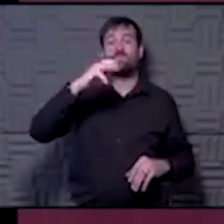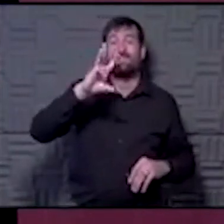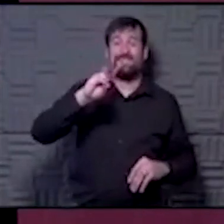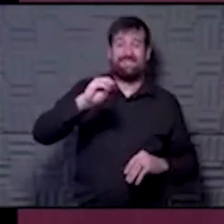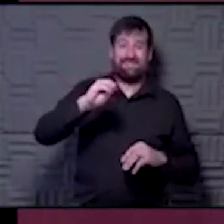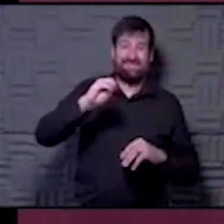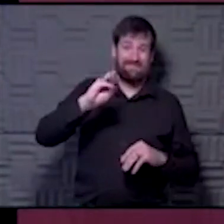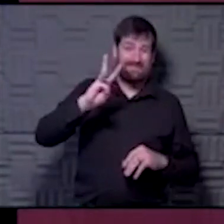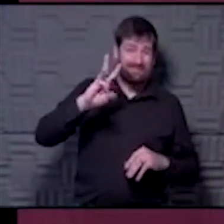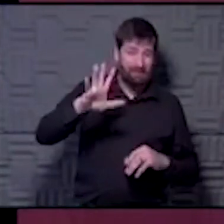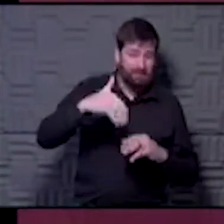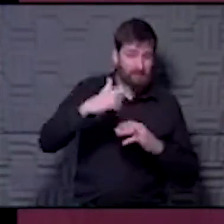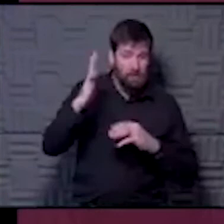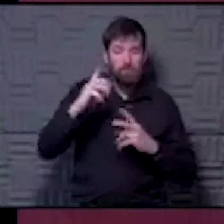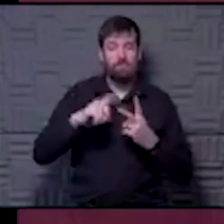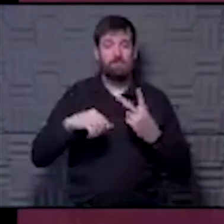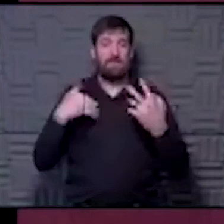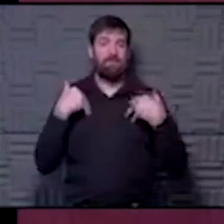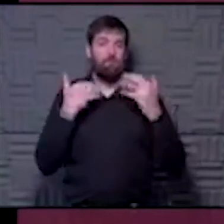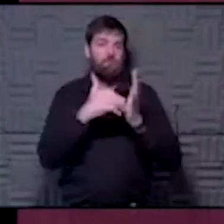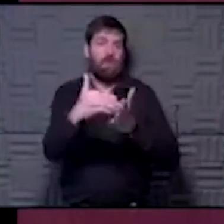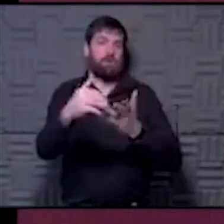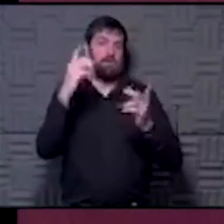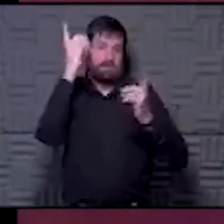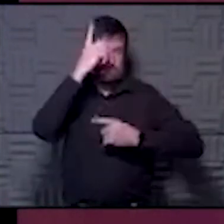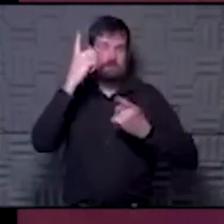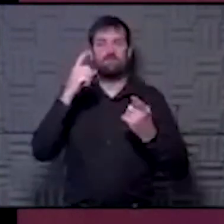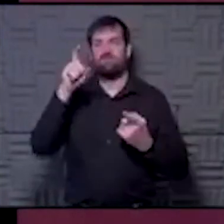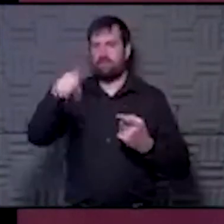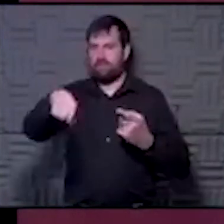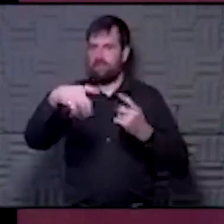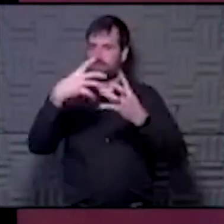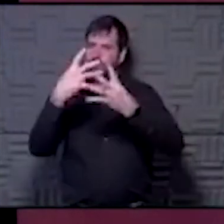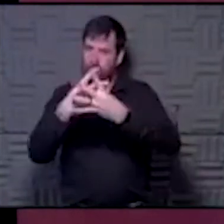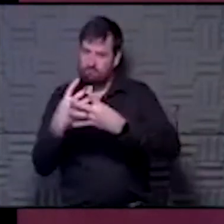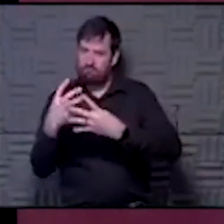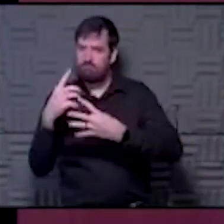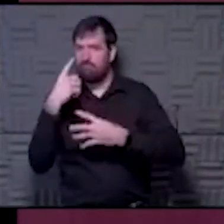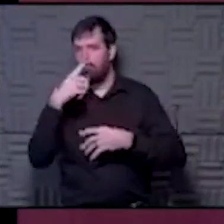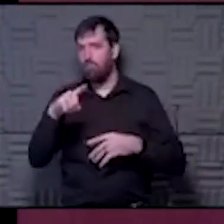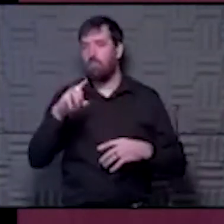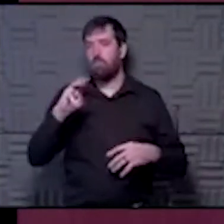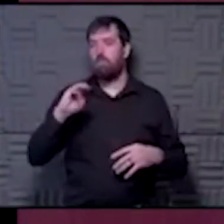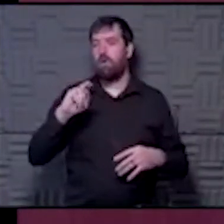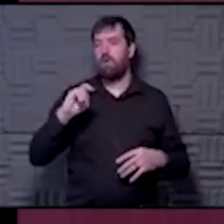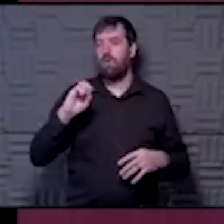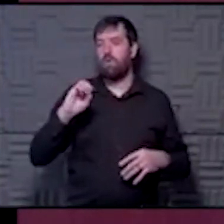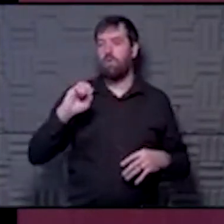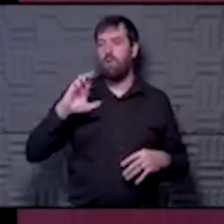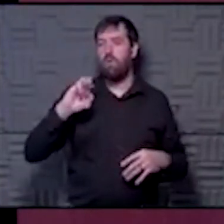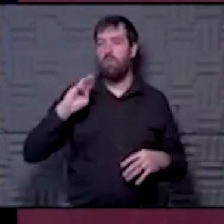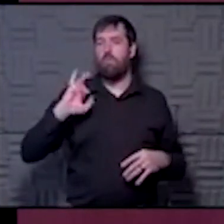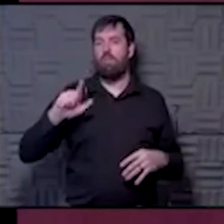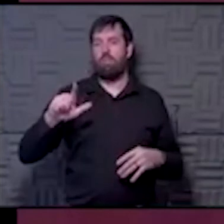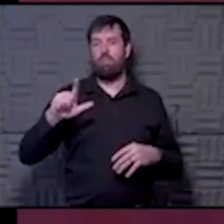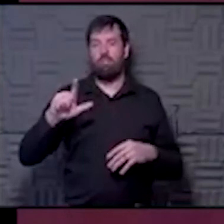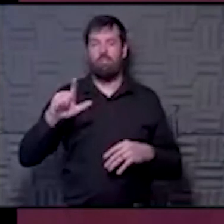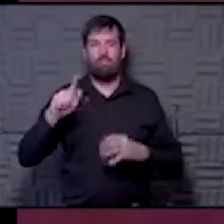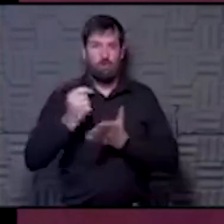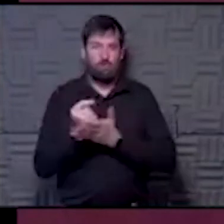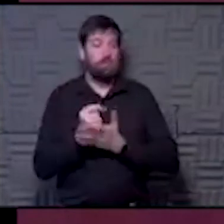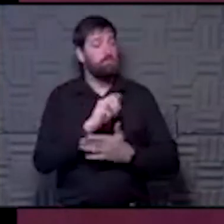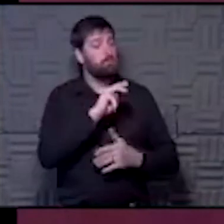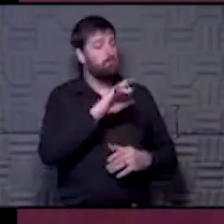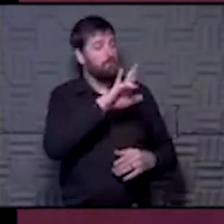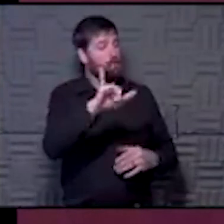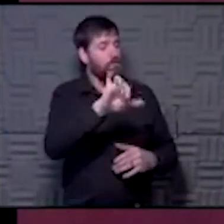disease that you are being screened for having monoclonal antibody therapy. One more question. Okay, so Mary and others